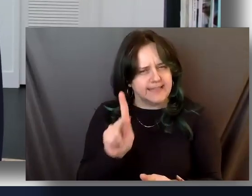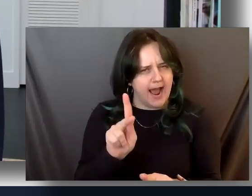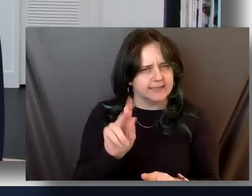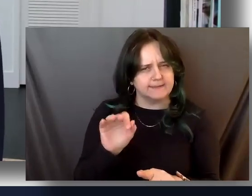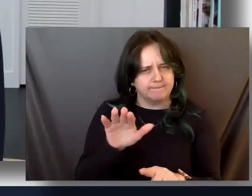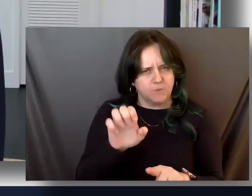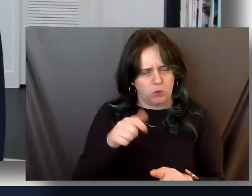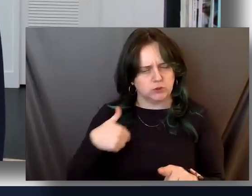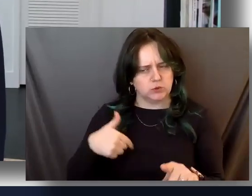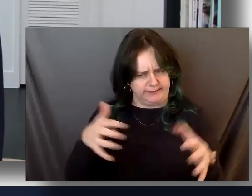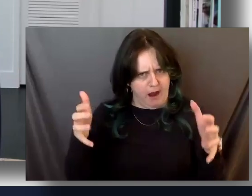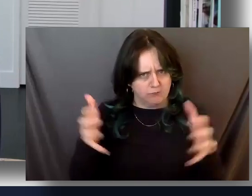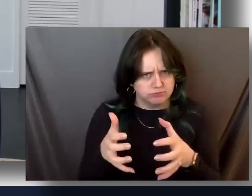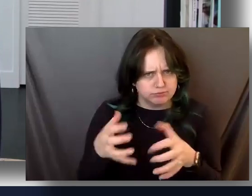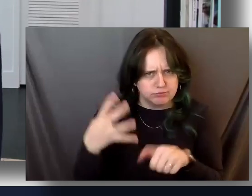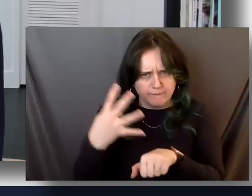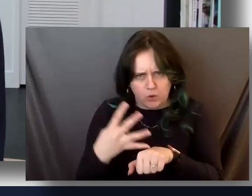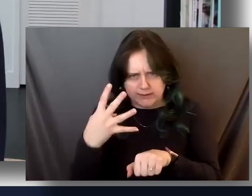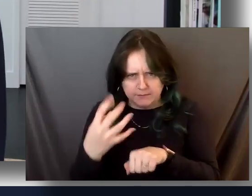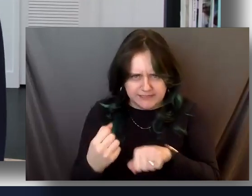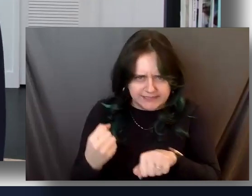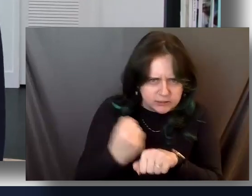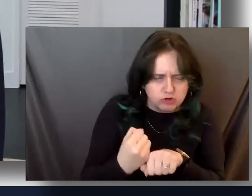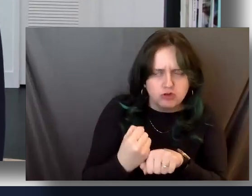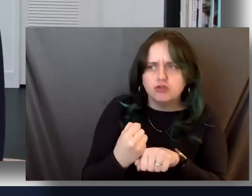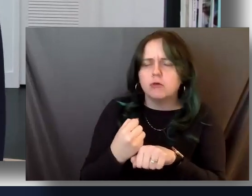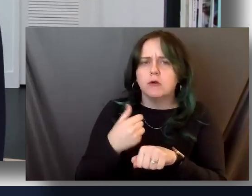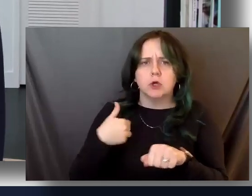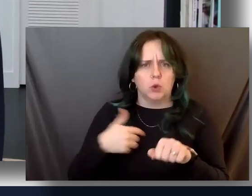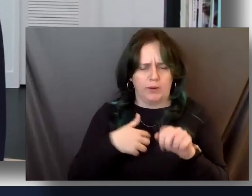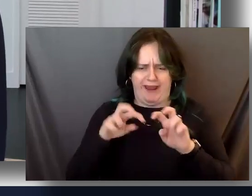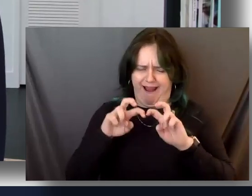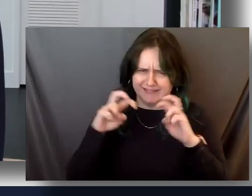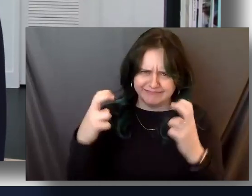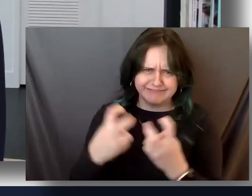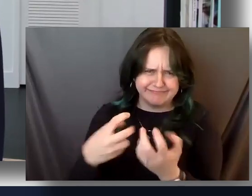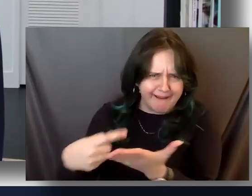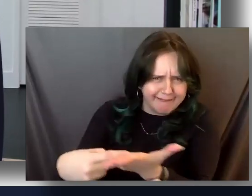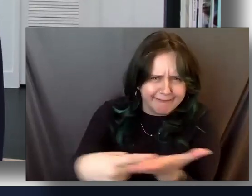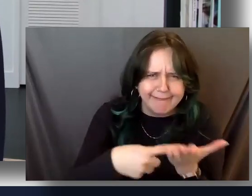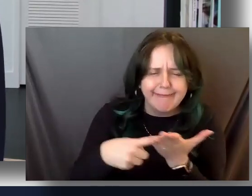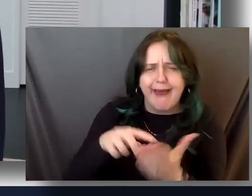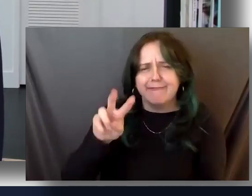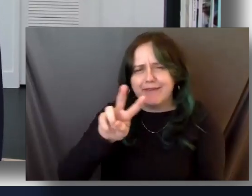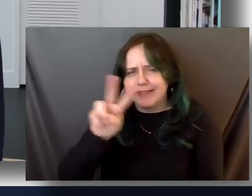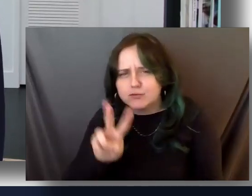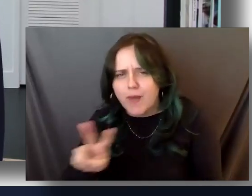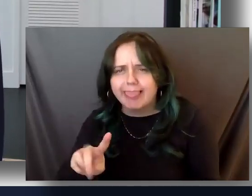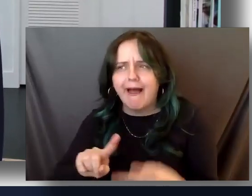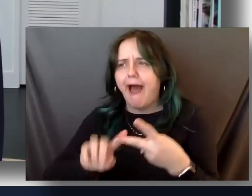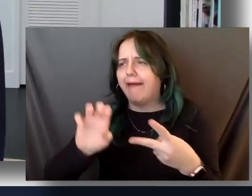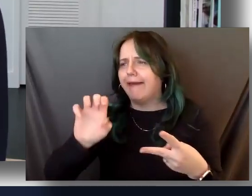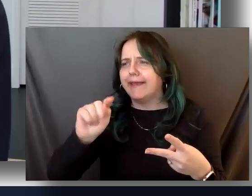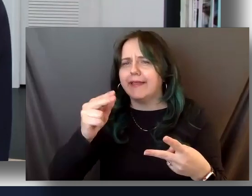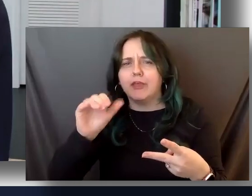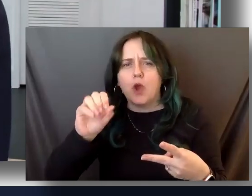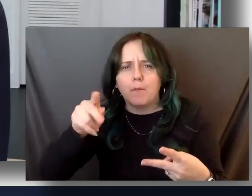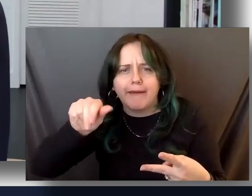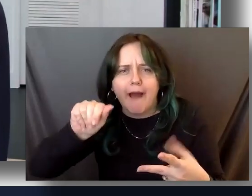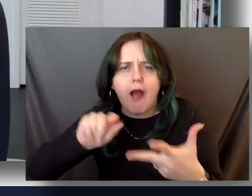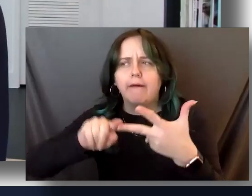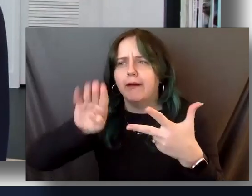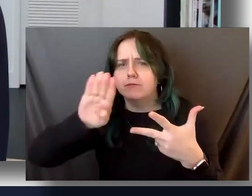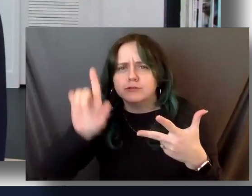we were meeting 4 times a year, and even though we were talking about countries around the world like Venezuela and Ethiopia